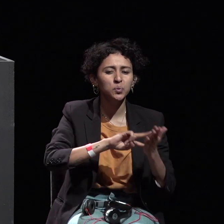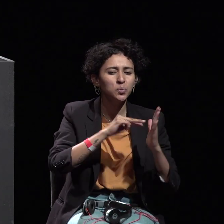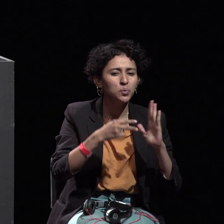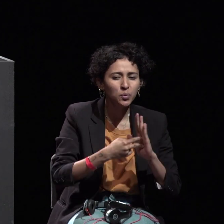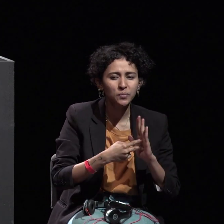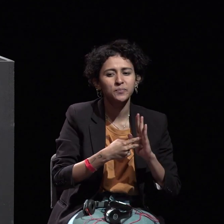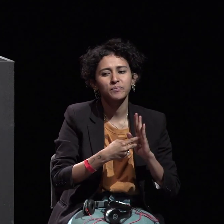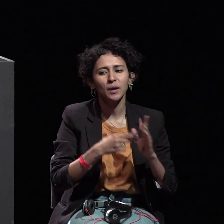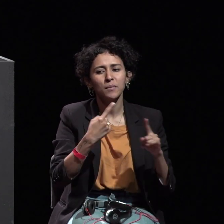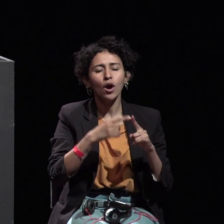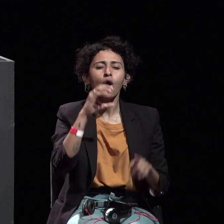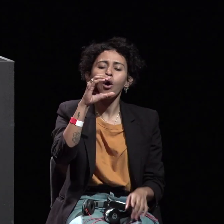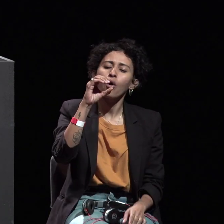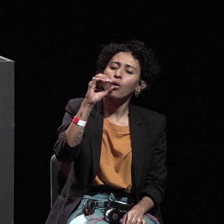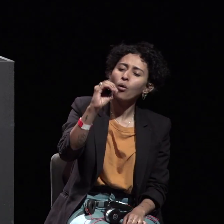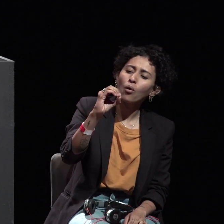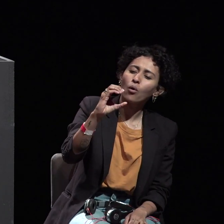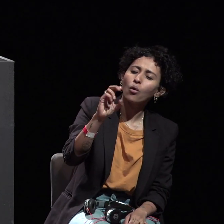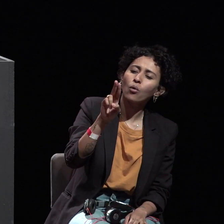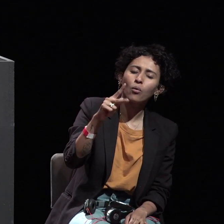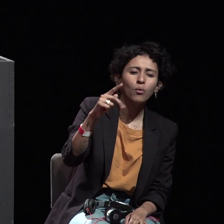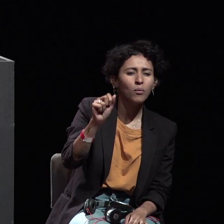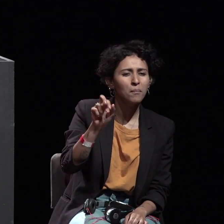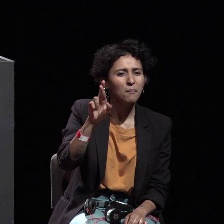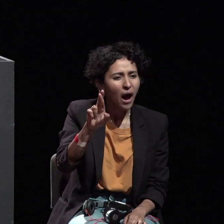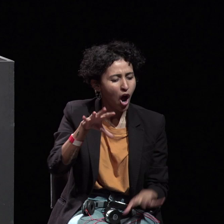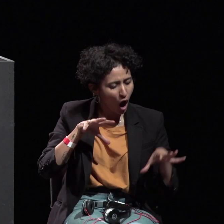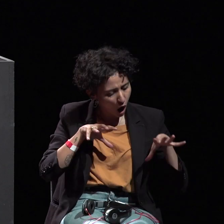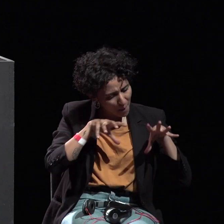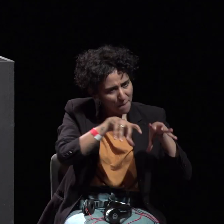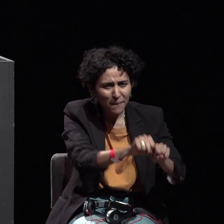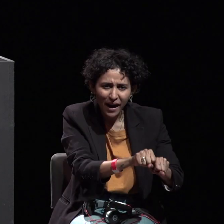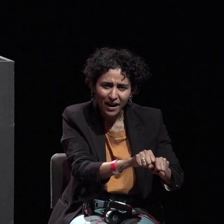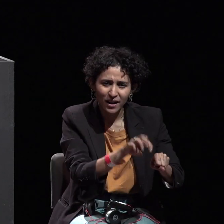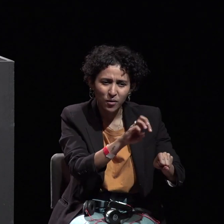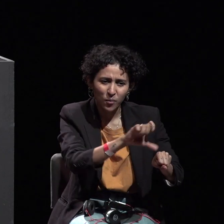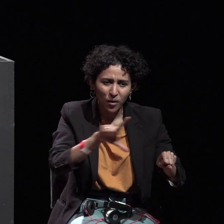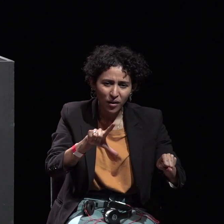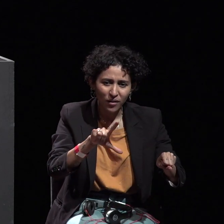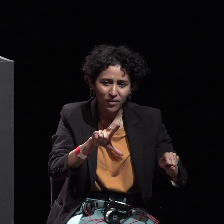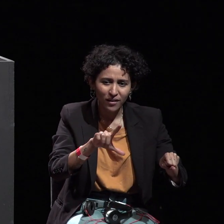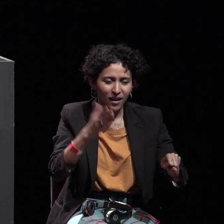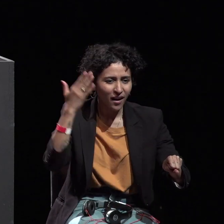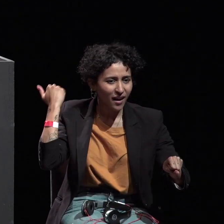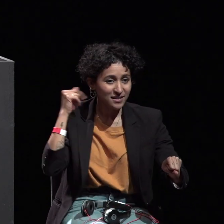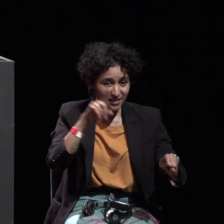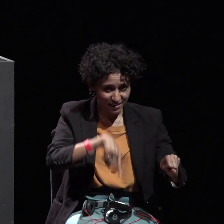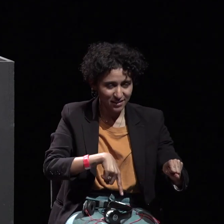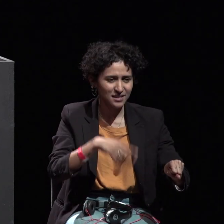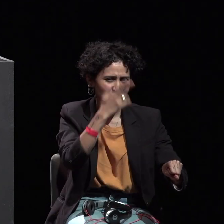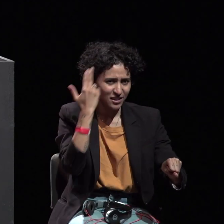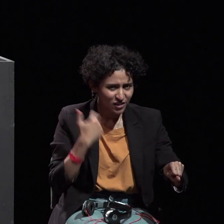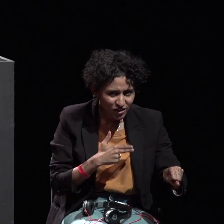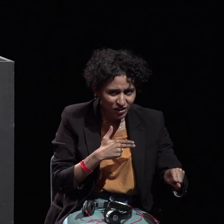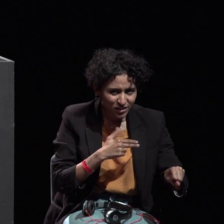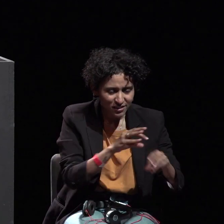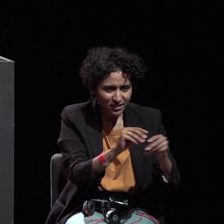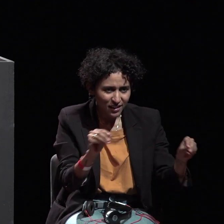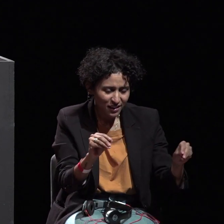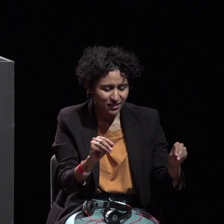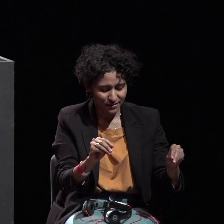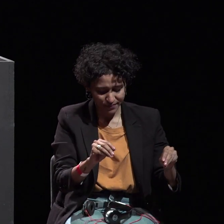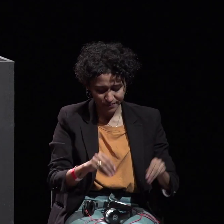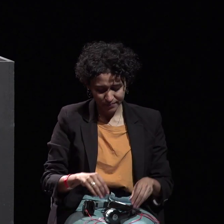name Occupy Wall Street is problematic because Wall Street is already on indigenous lands. Next, although people of color were